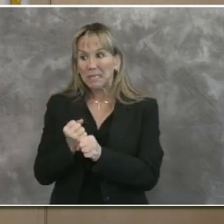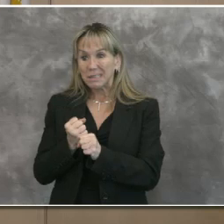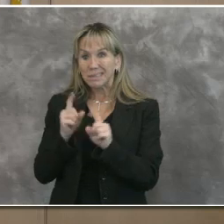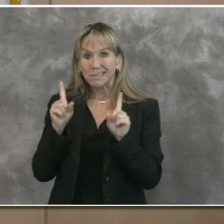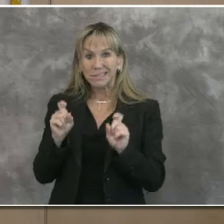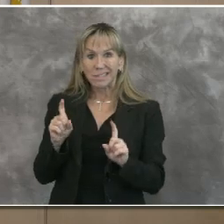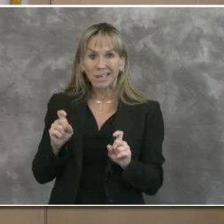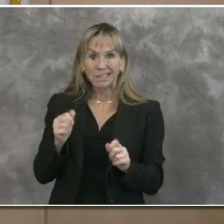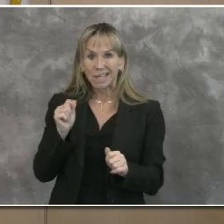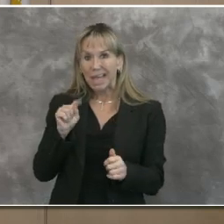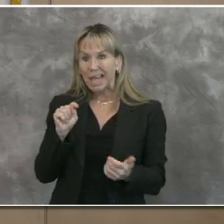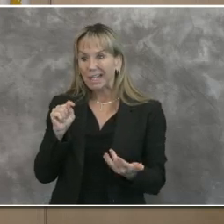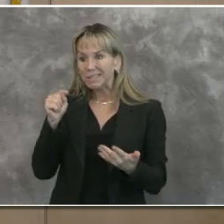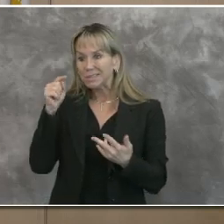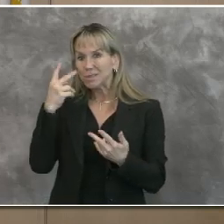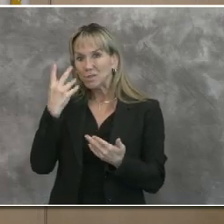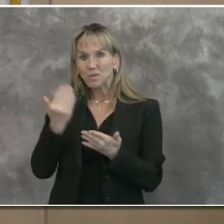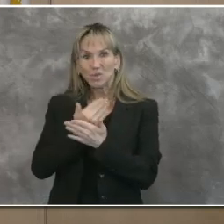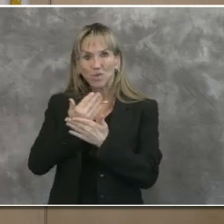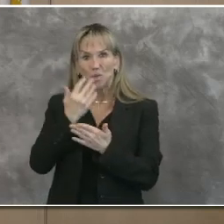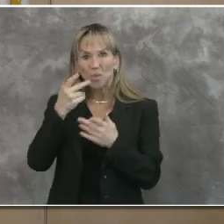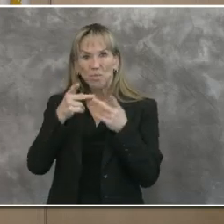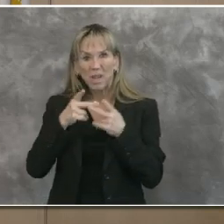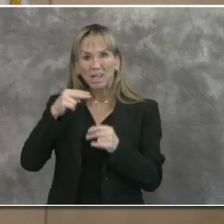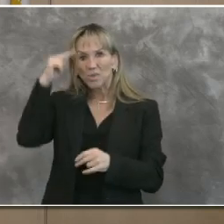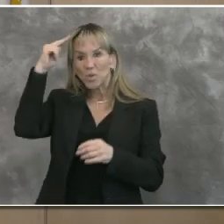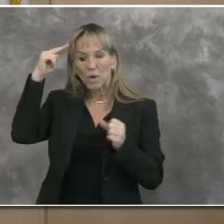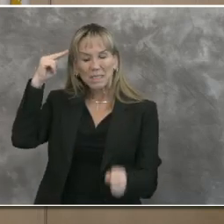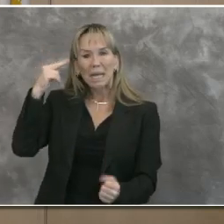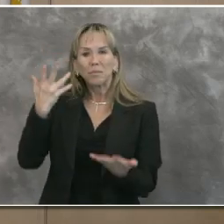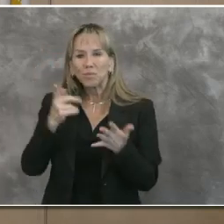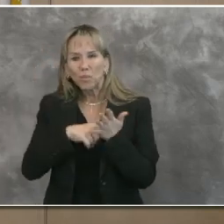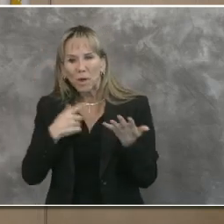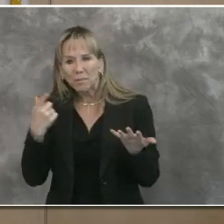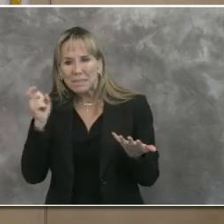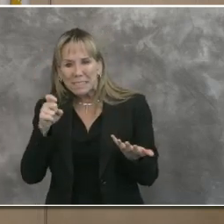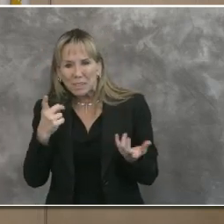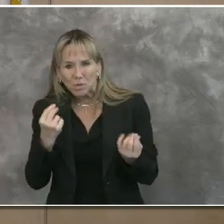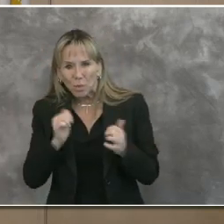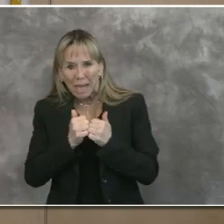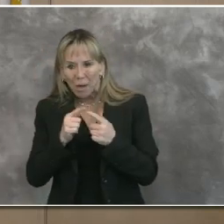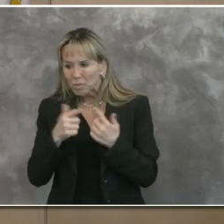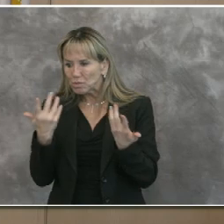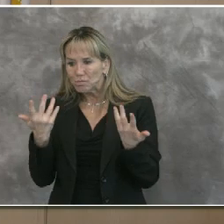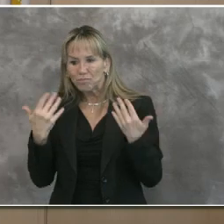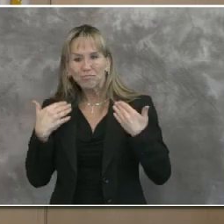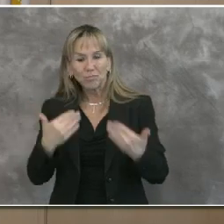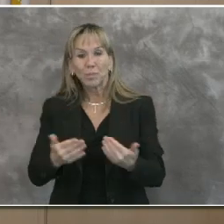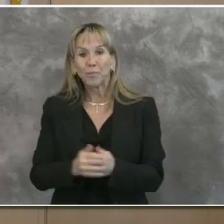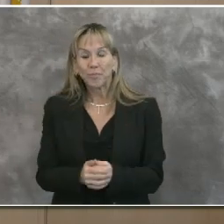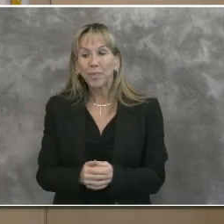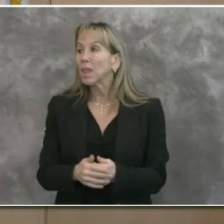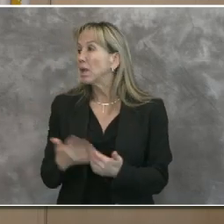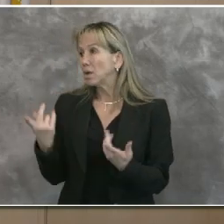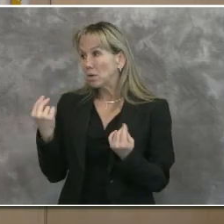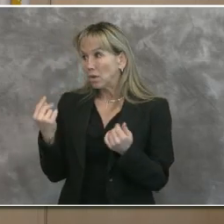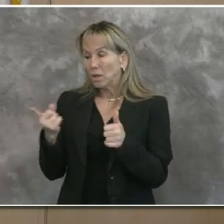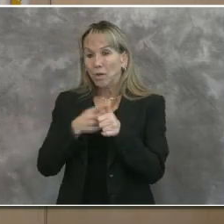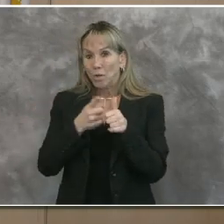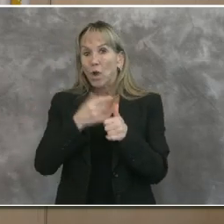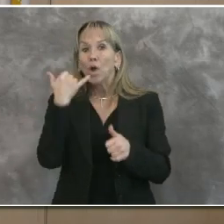tested at any one of those two locations. What is the process they need to go through? First of all, calling their